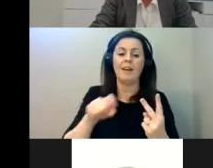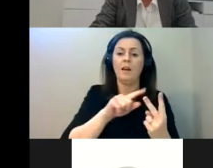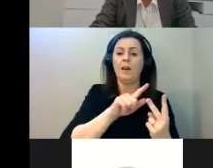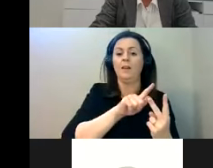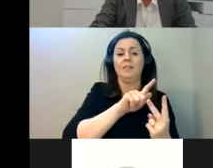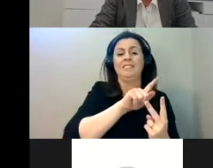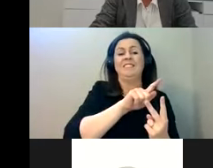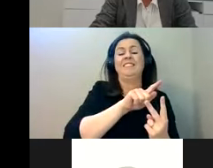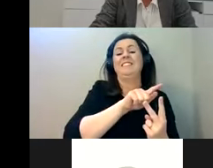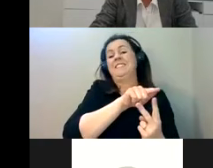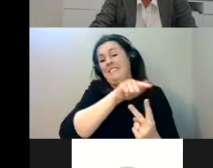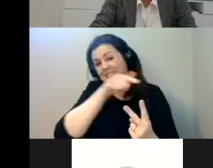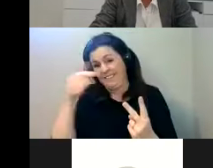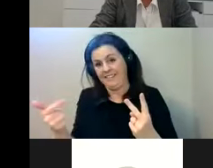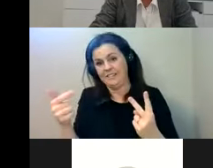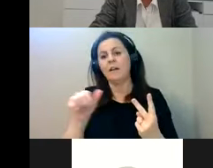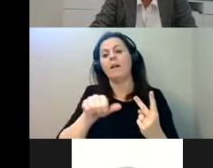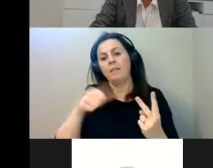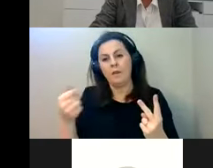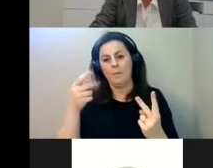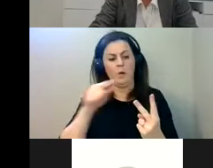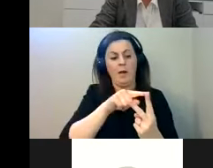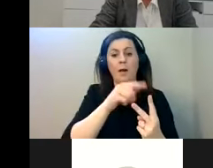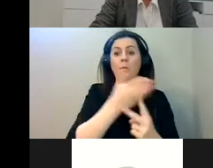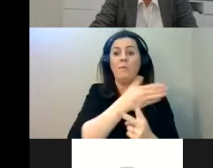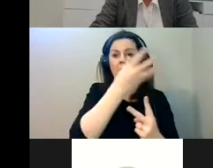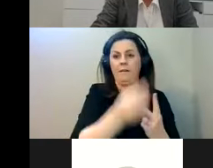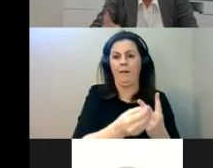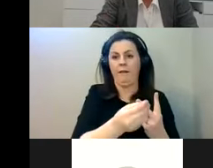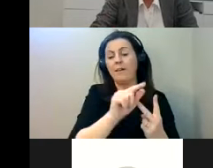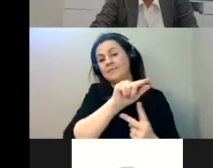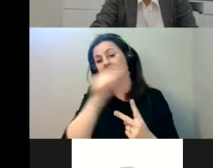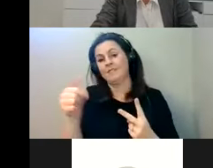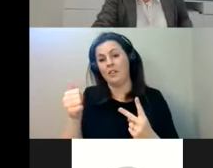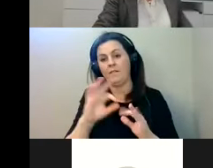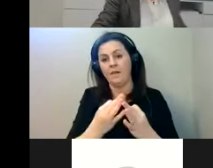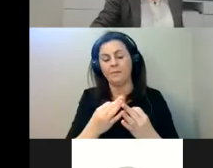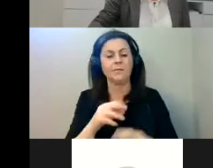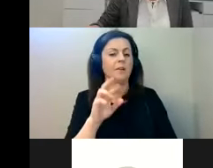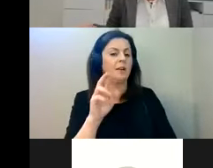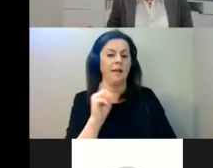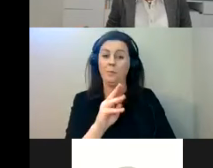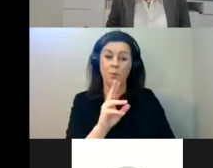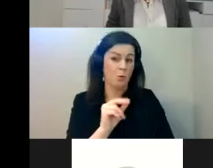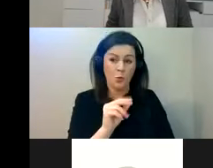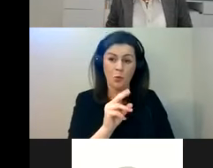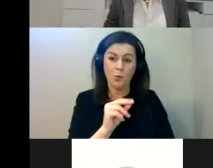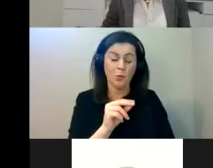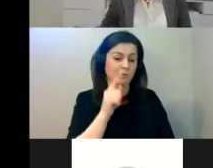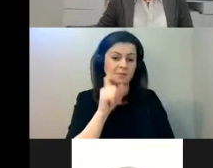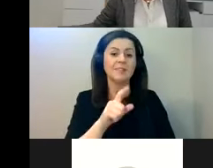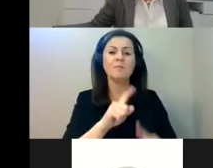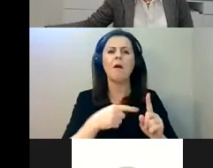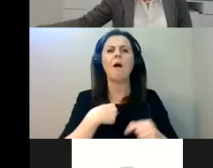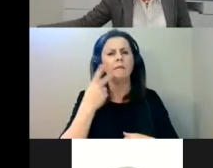the family to act as a POA in the situation? No. Although I have seen documents drafted to